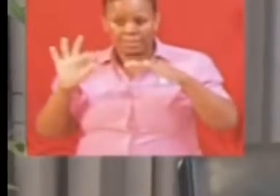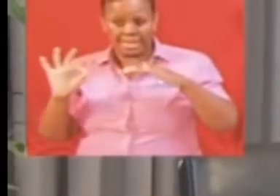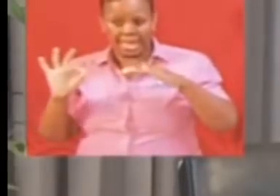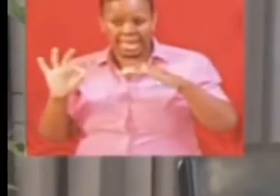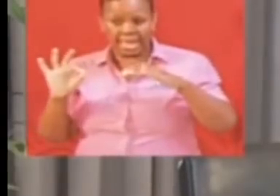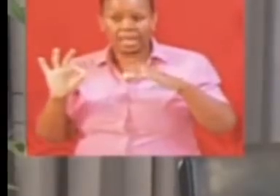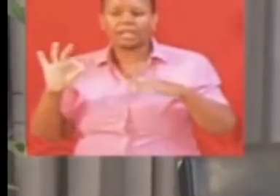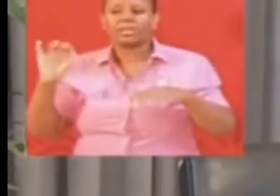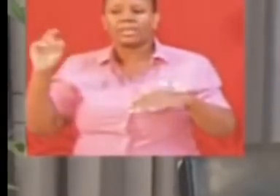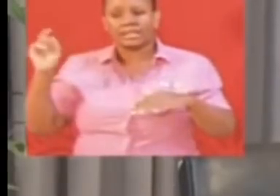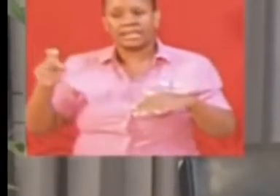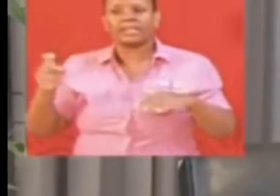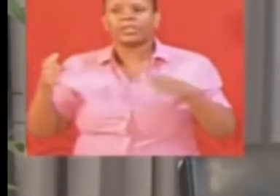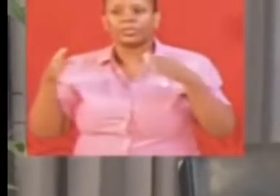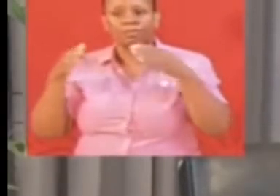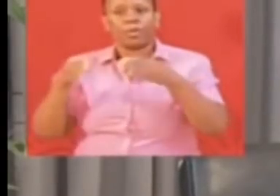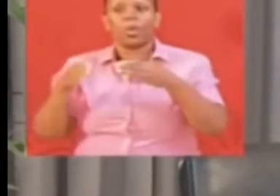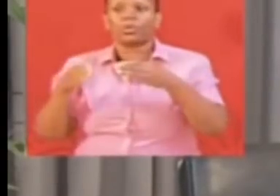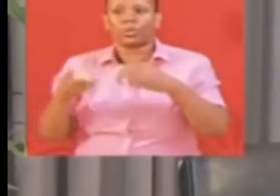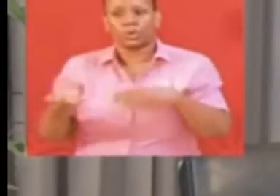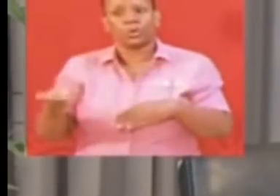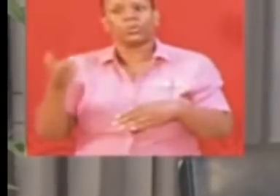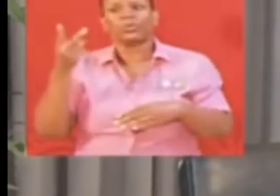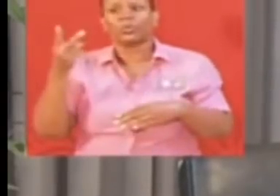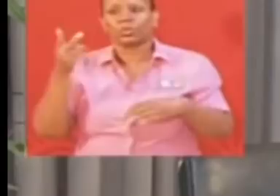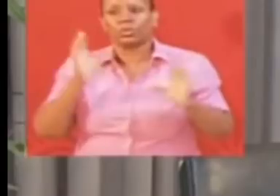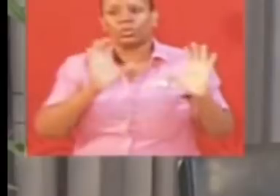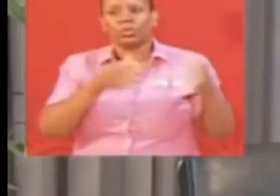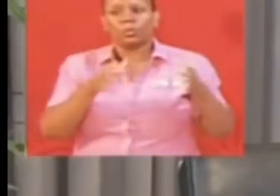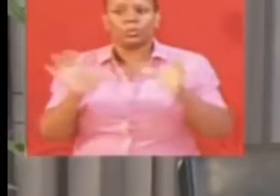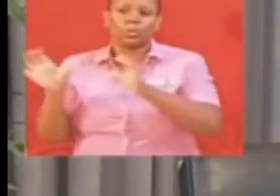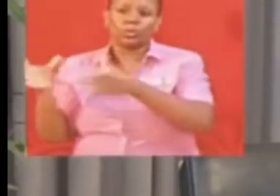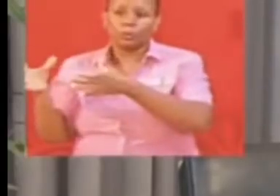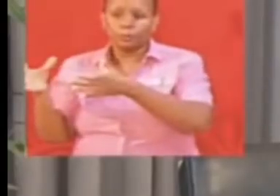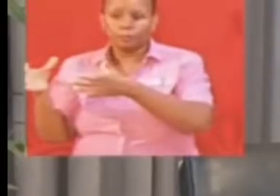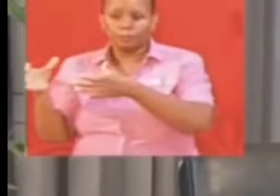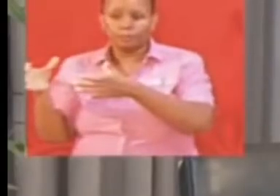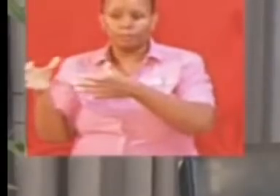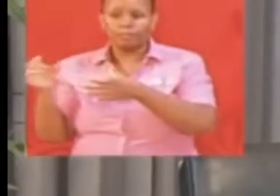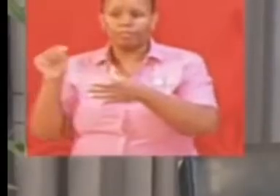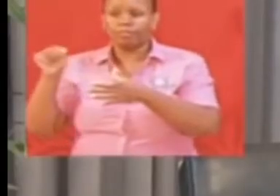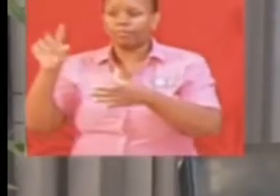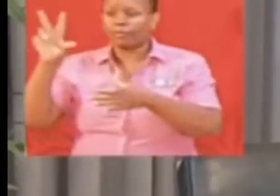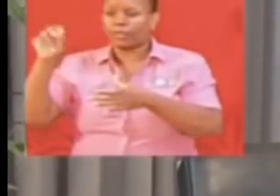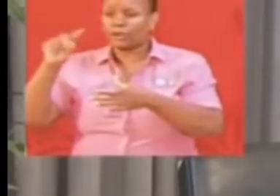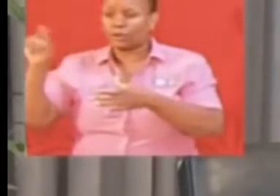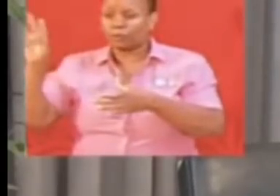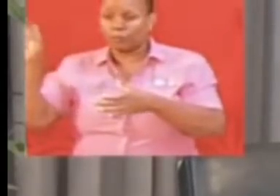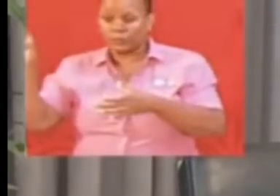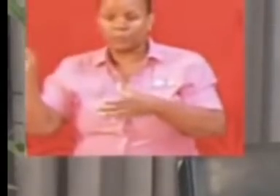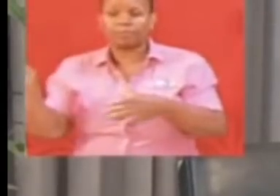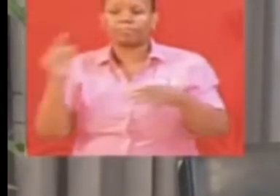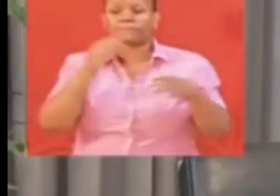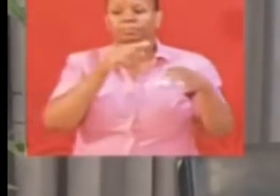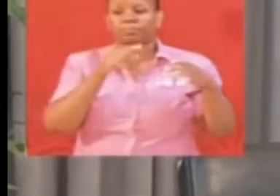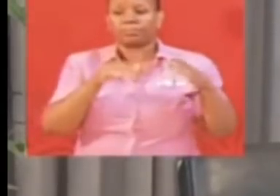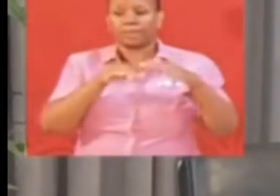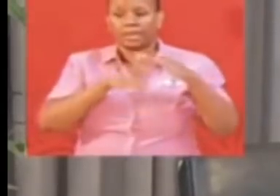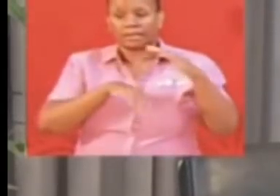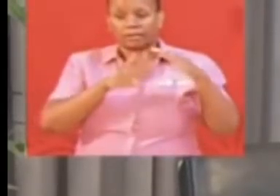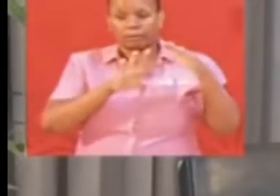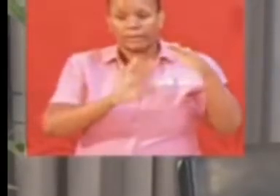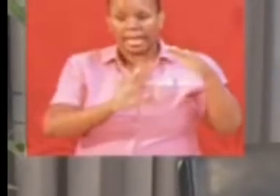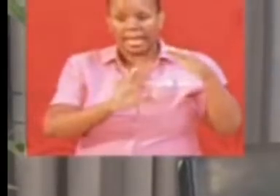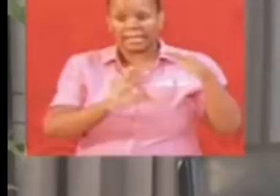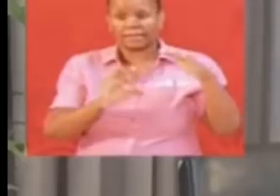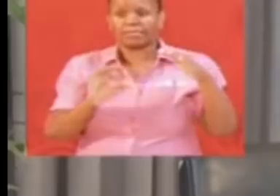to those age groups of people being infected to have targeted campaigns as well to determine, so that we can bring the rates of infection in